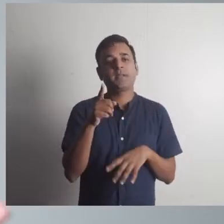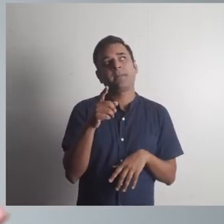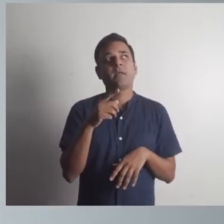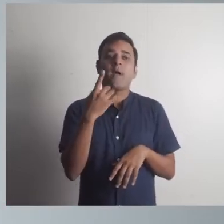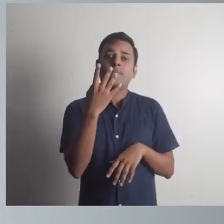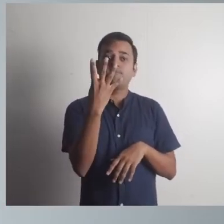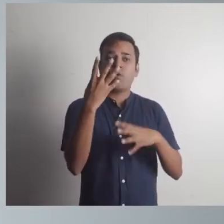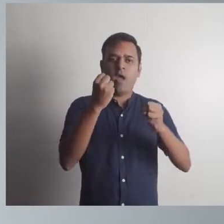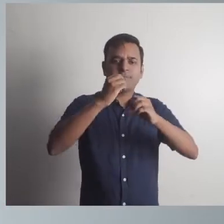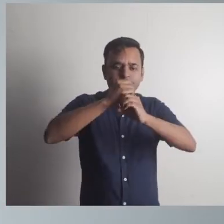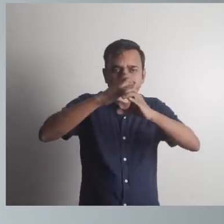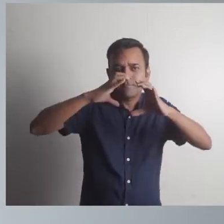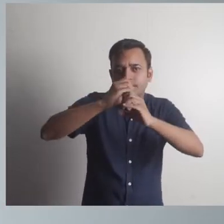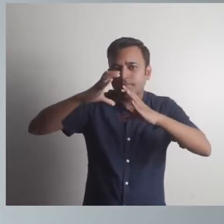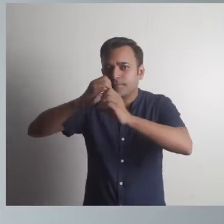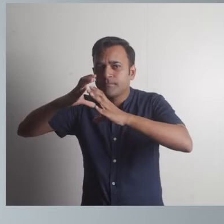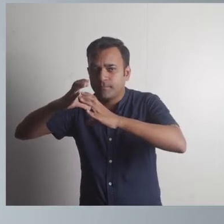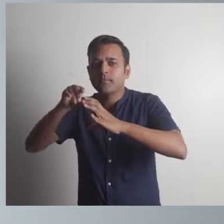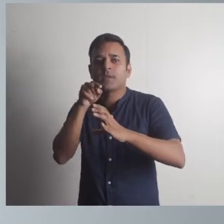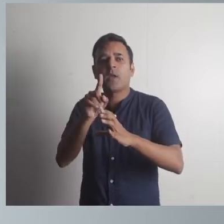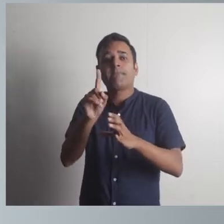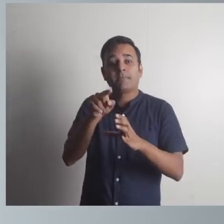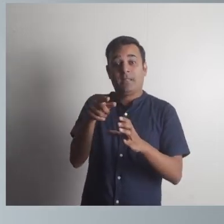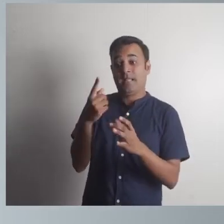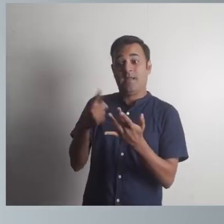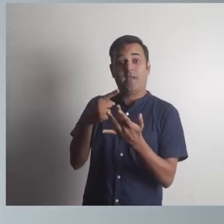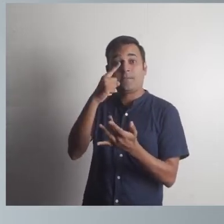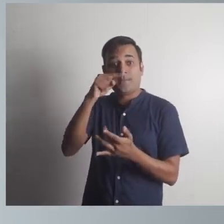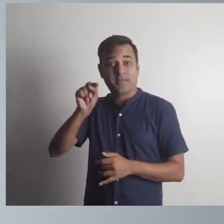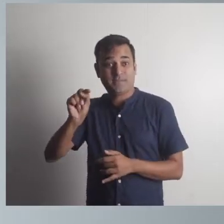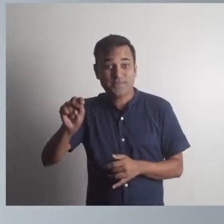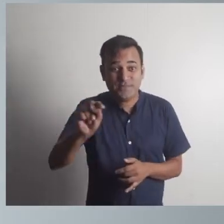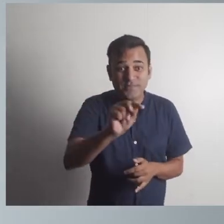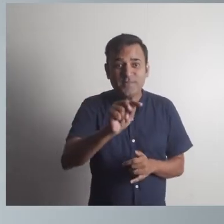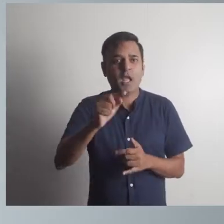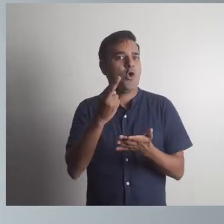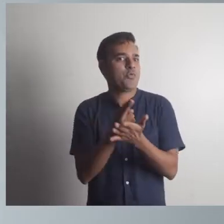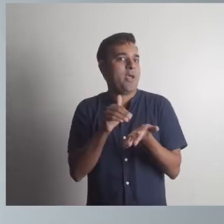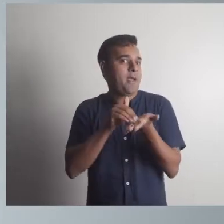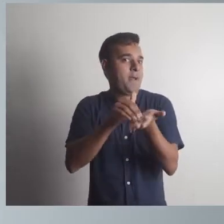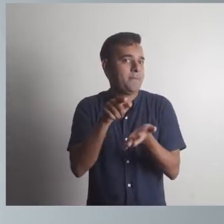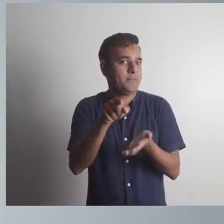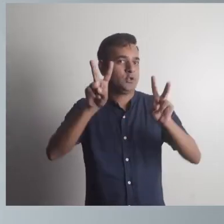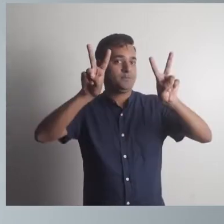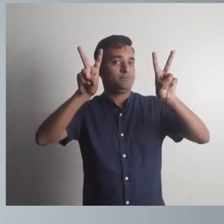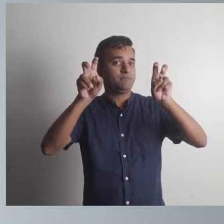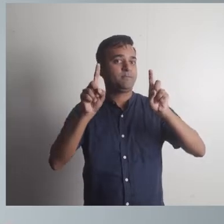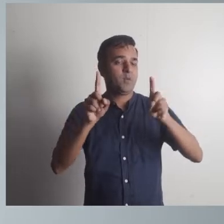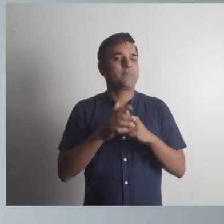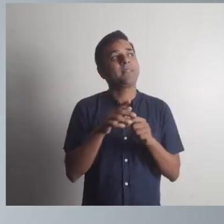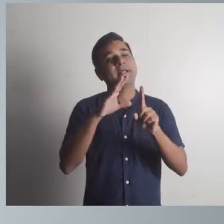can take any subject. So whether it's smoking, cigarettes, whether it's like, I don't